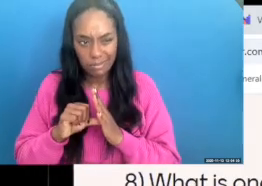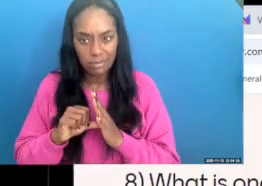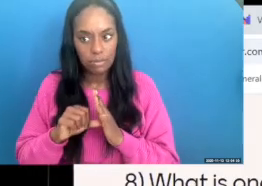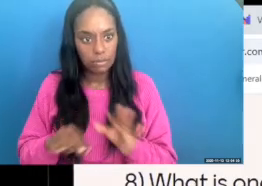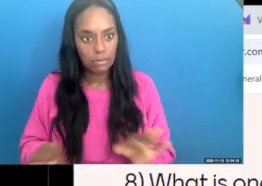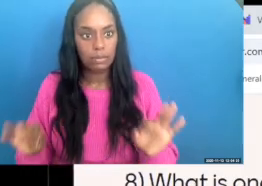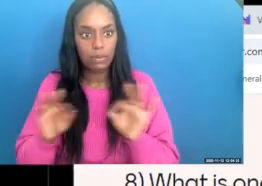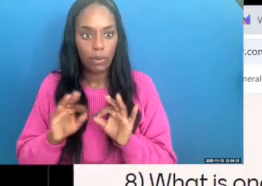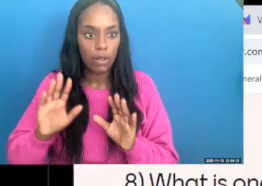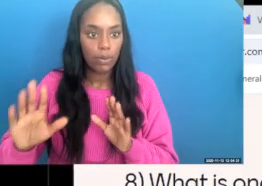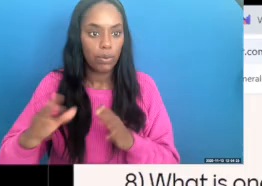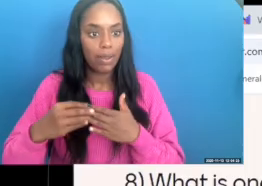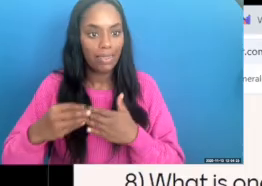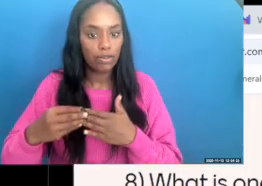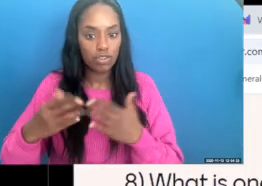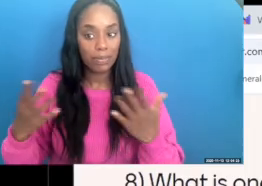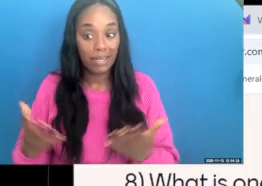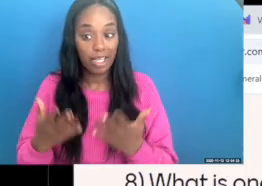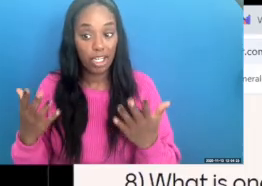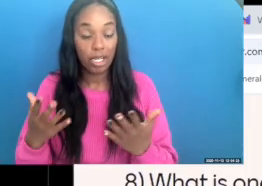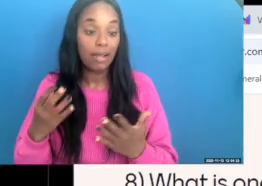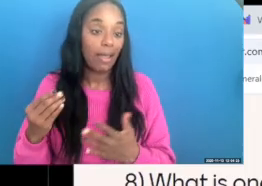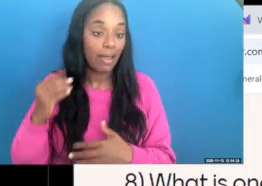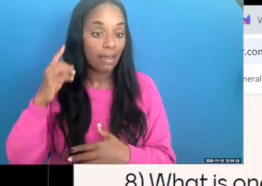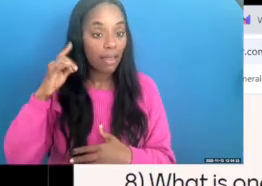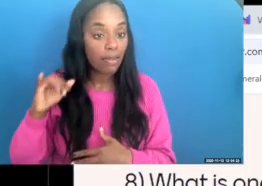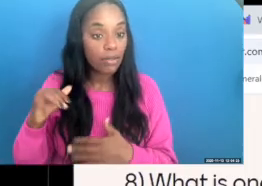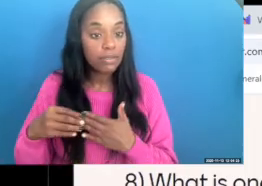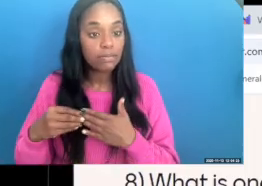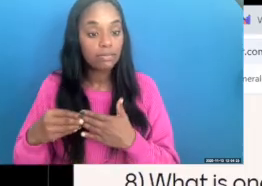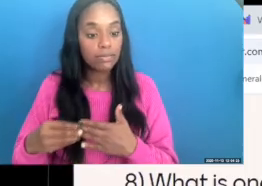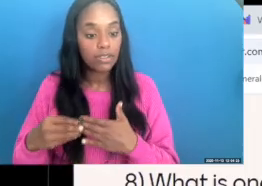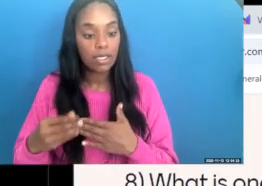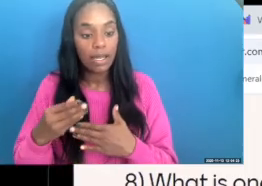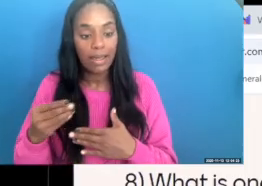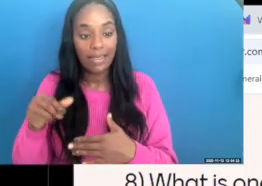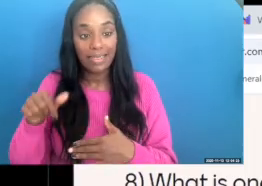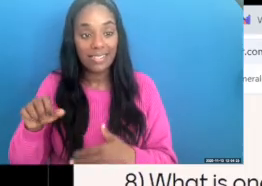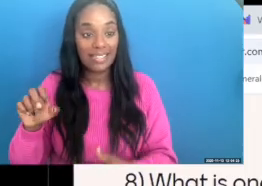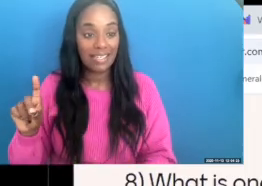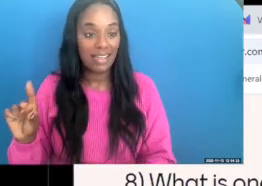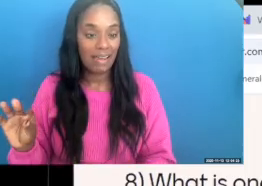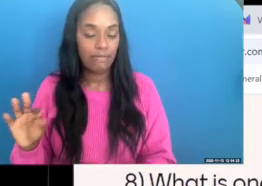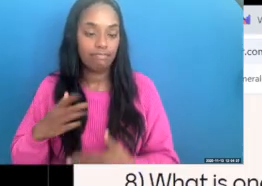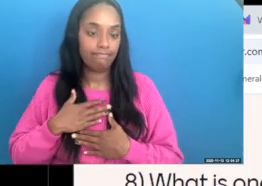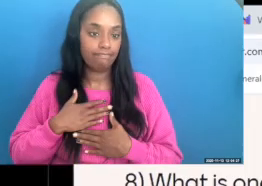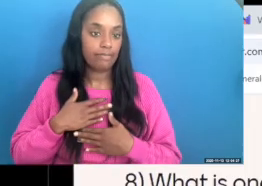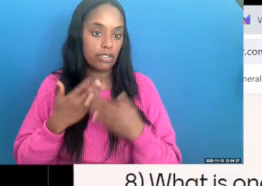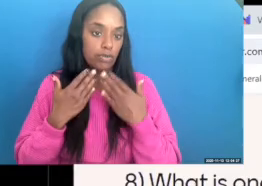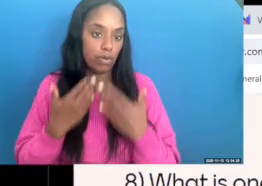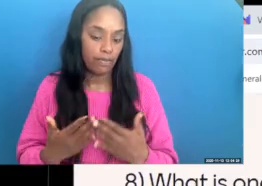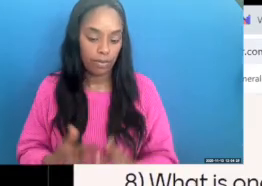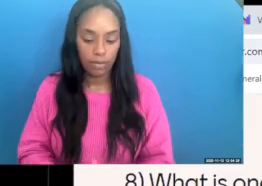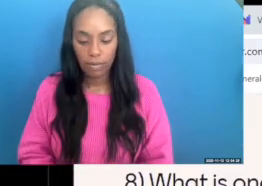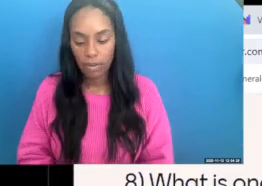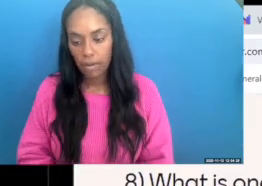doing. You started the presentation with this context, but I just want to underscore how important your leadership